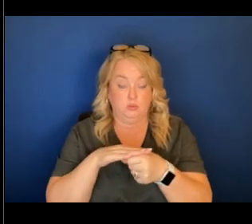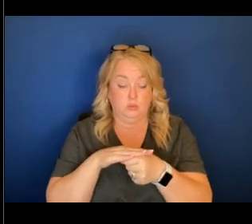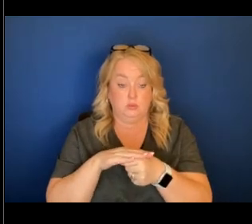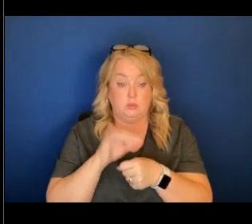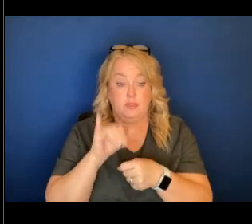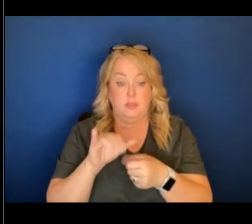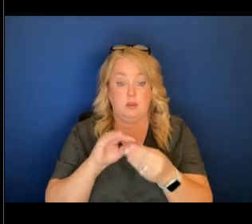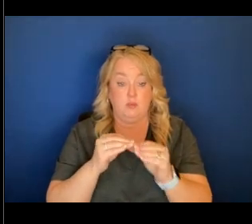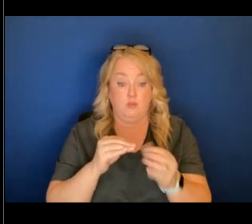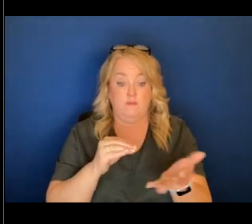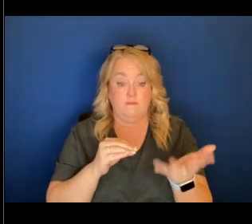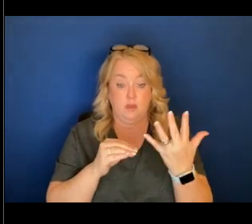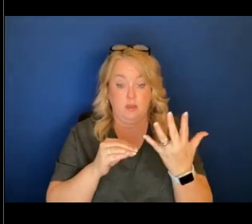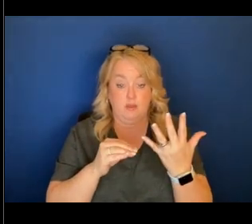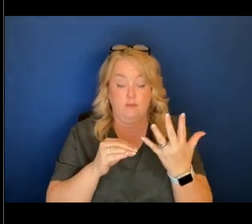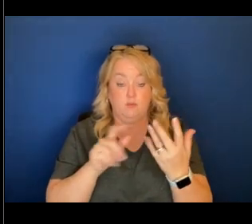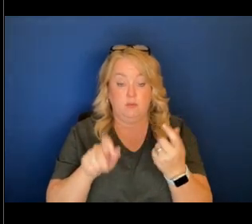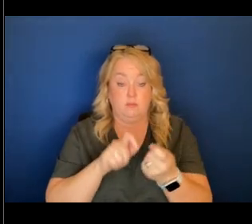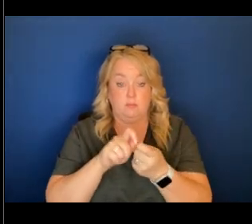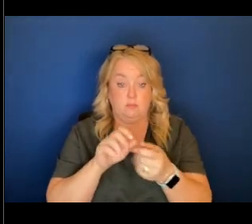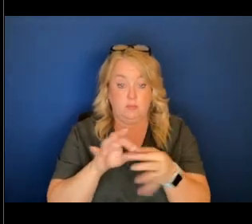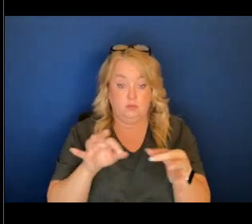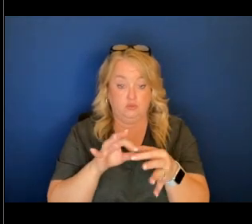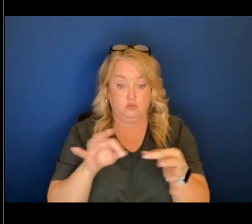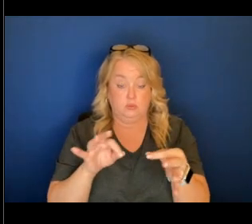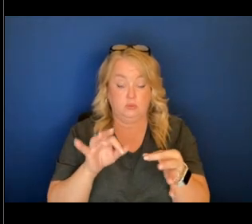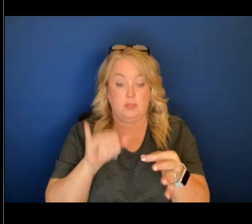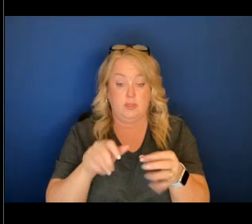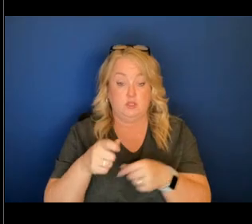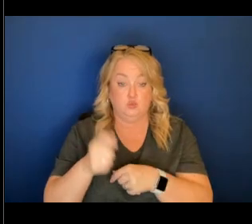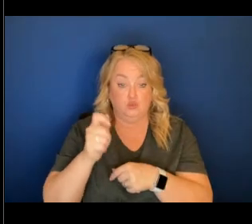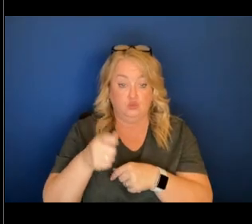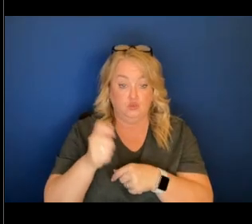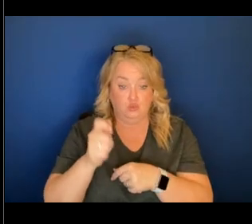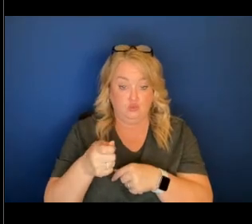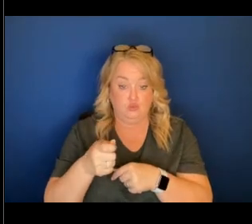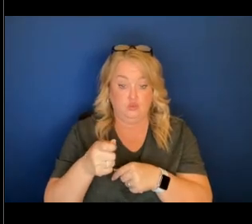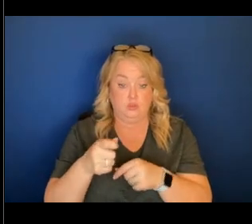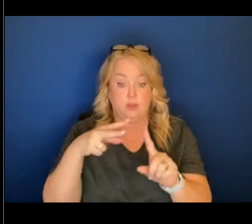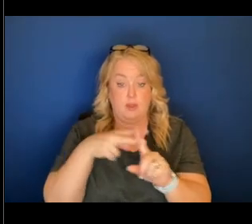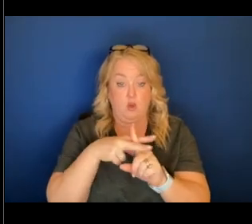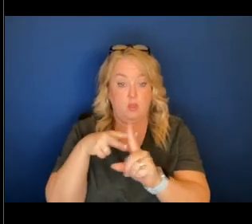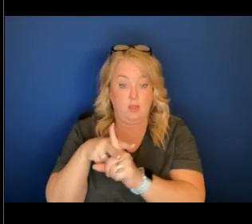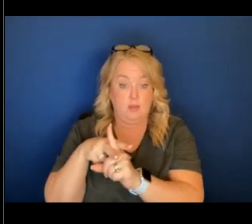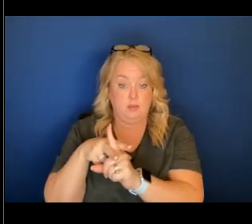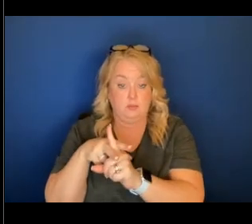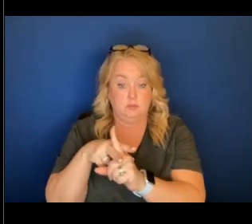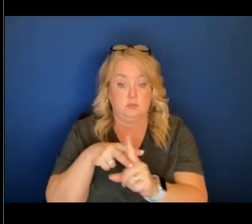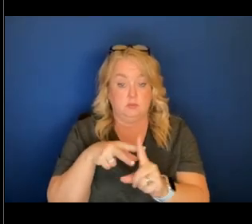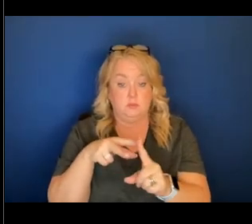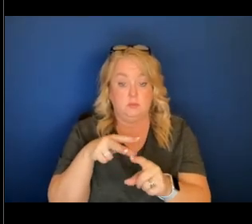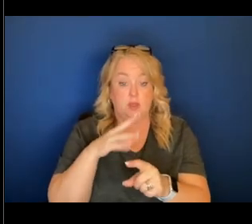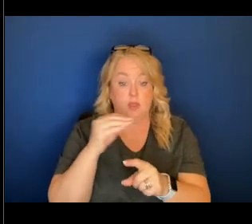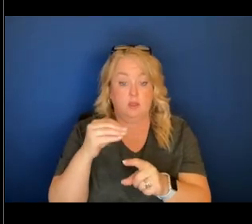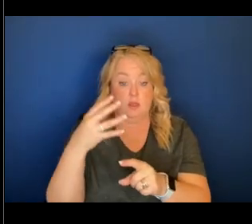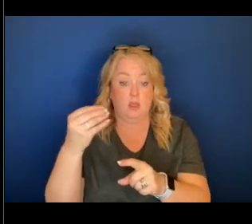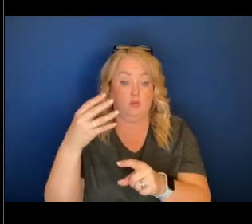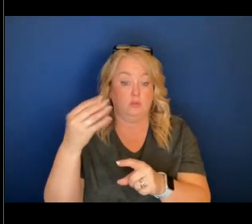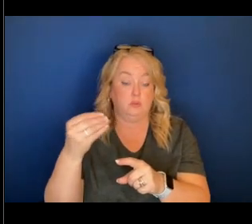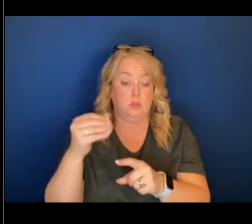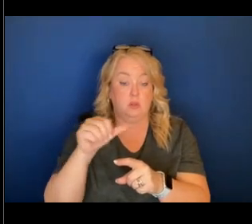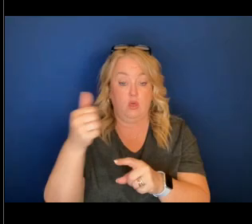Requirement 5 specifies that certain switches, outlets, and environmental controls